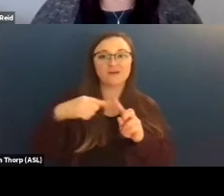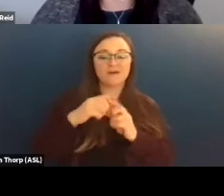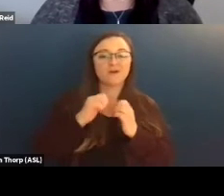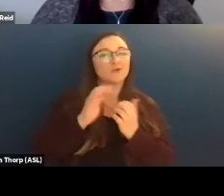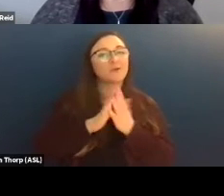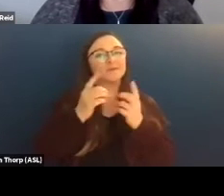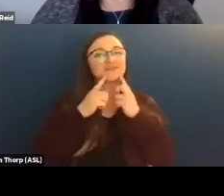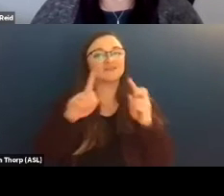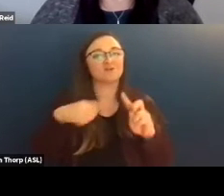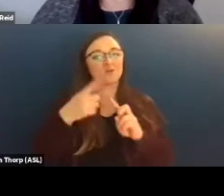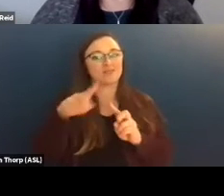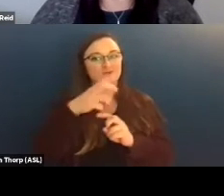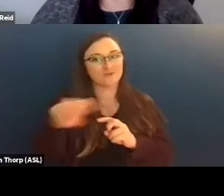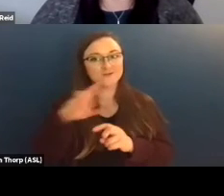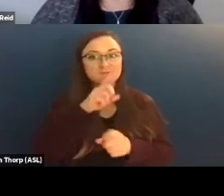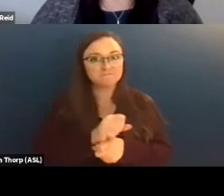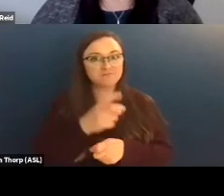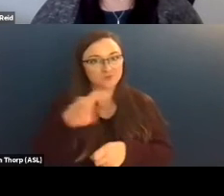once they do transfer?